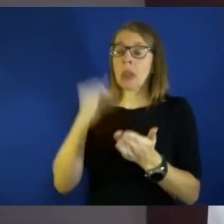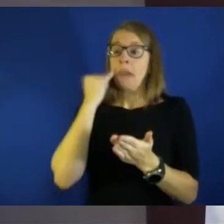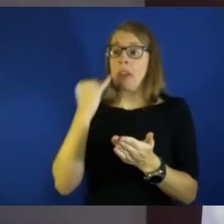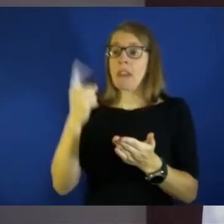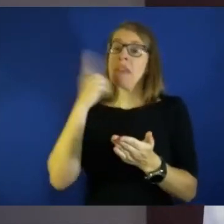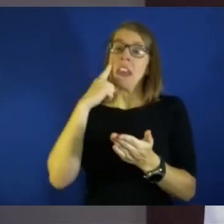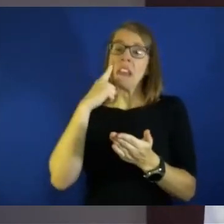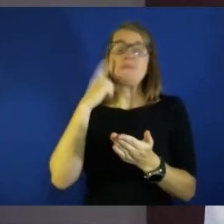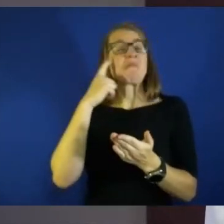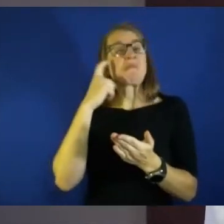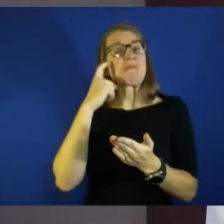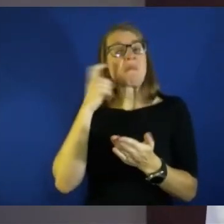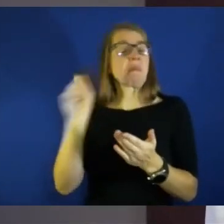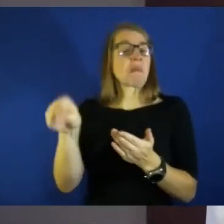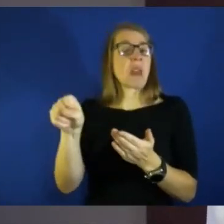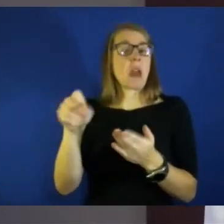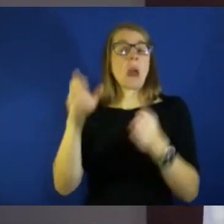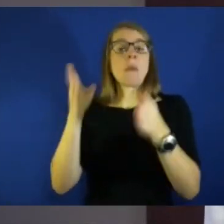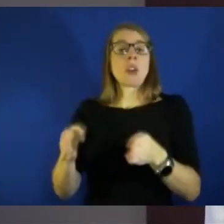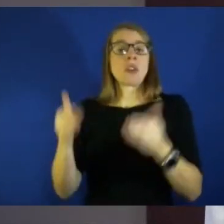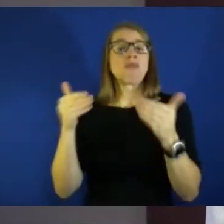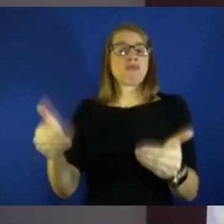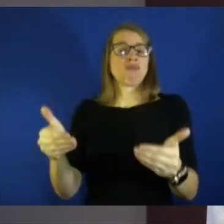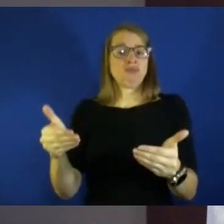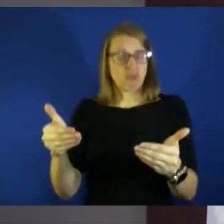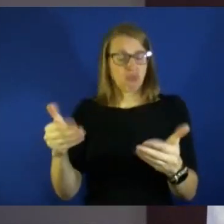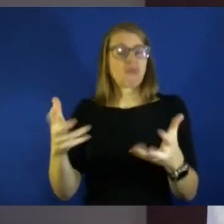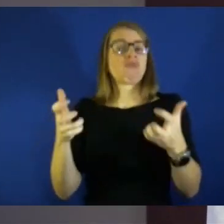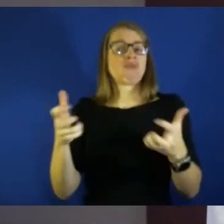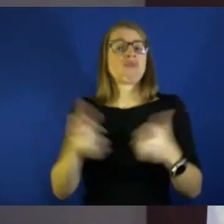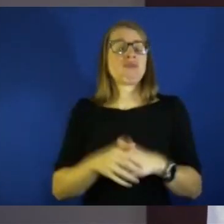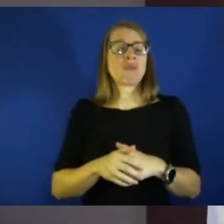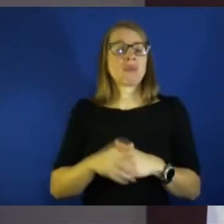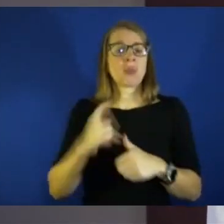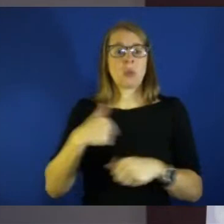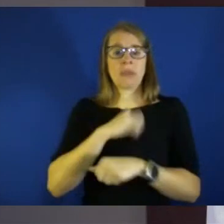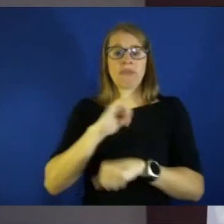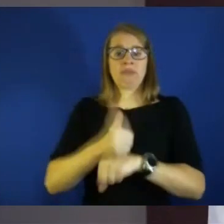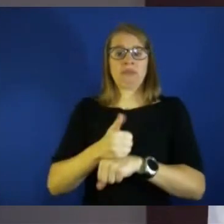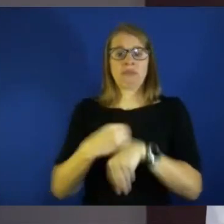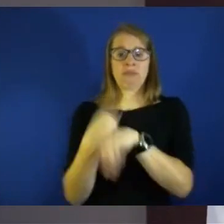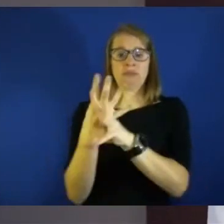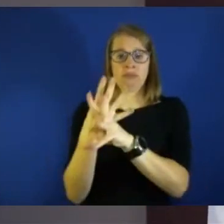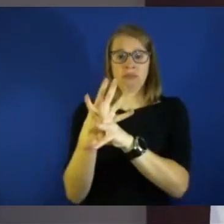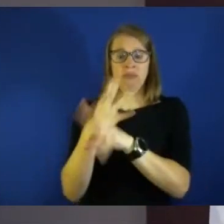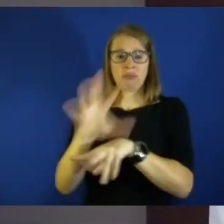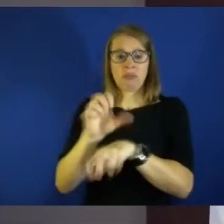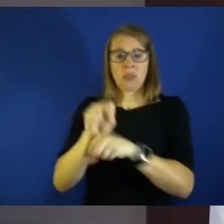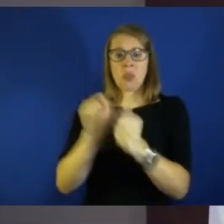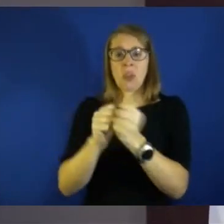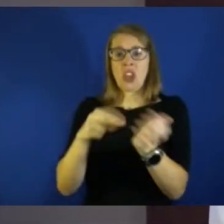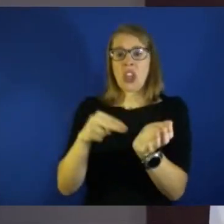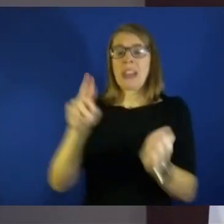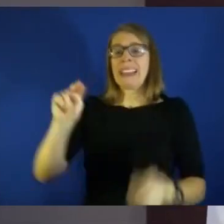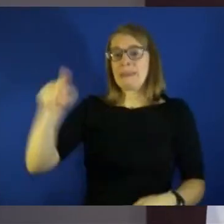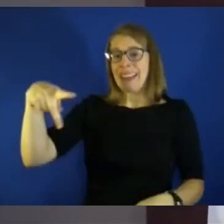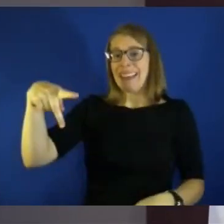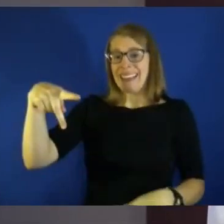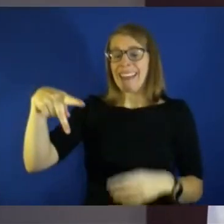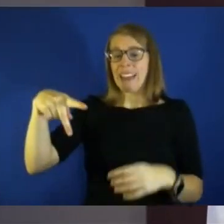and the person wants to go forward, then we set up a telemedicine appointment with nurse practitioners. We have a team of nurse practitioners